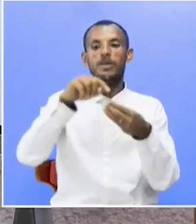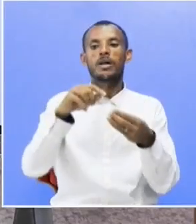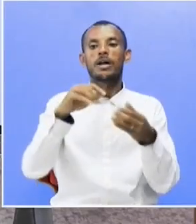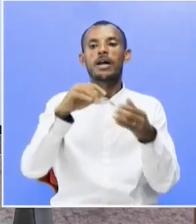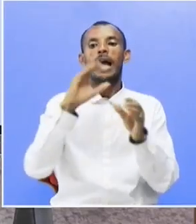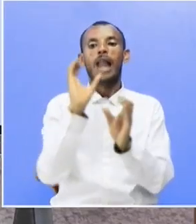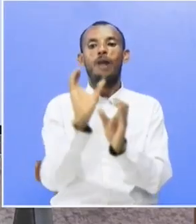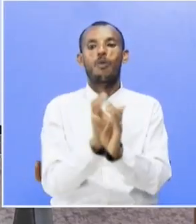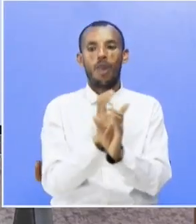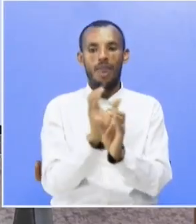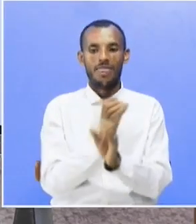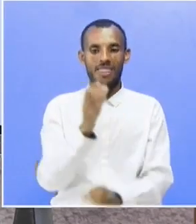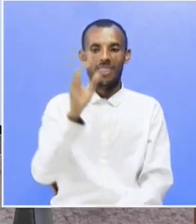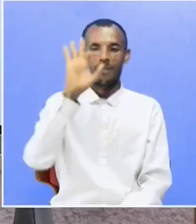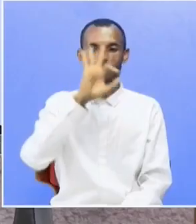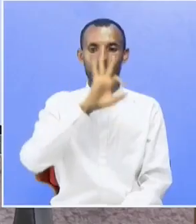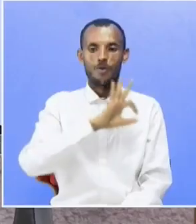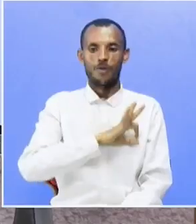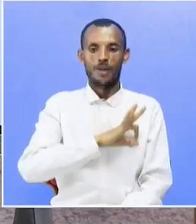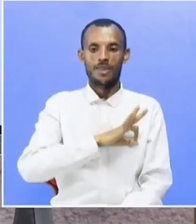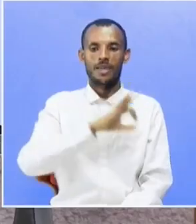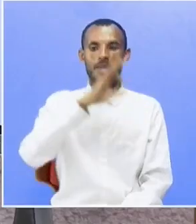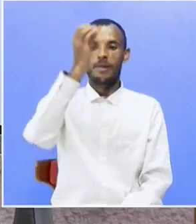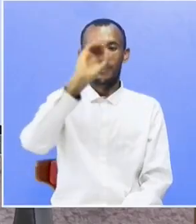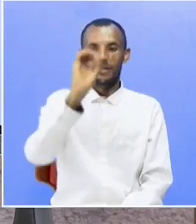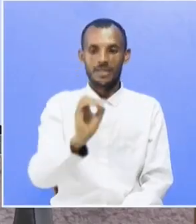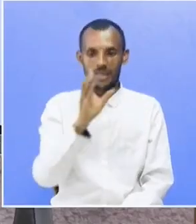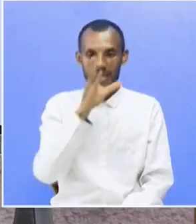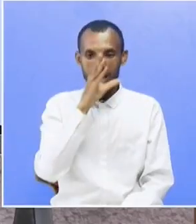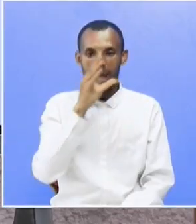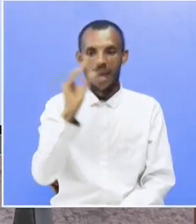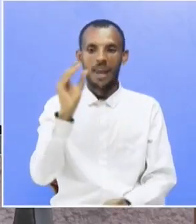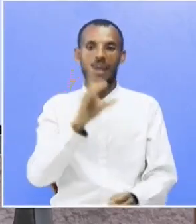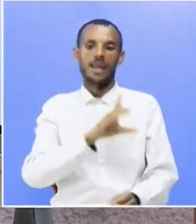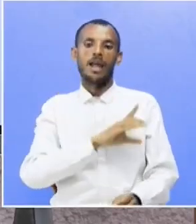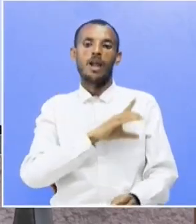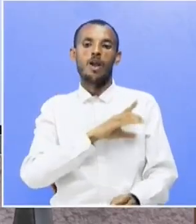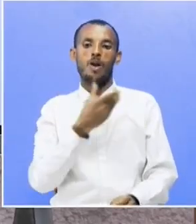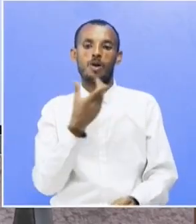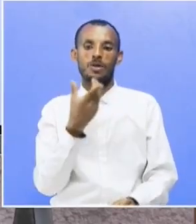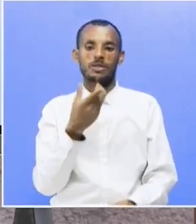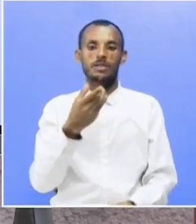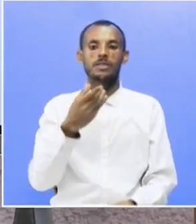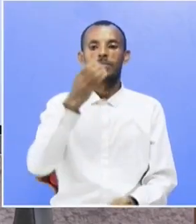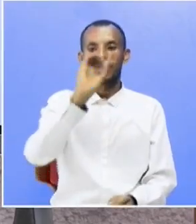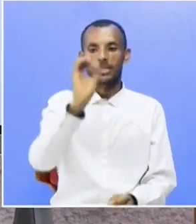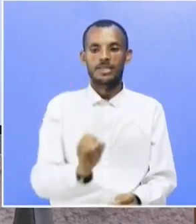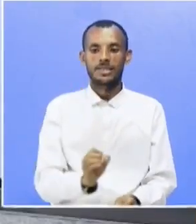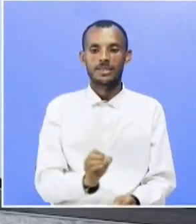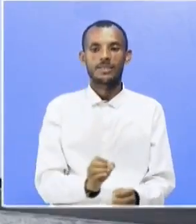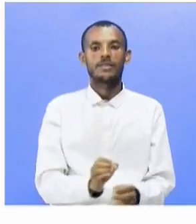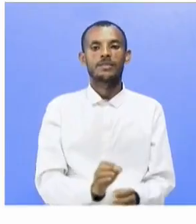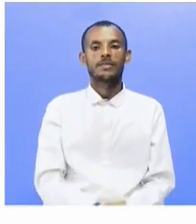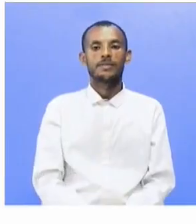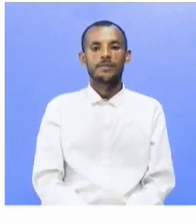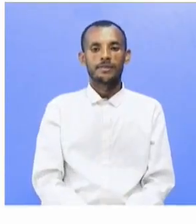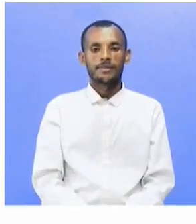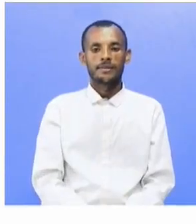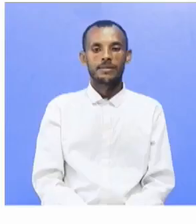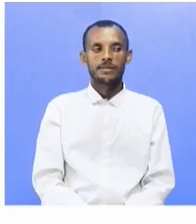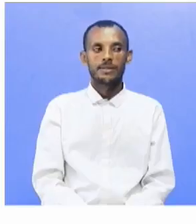calculate profit percent and loss percent. Calculating